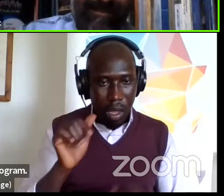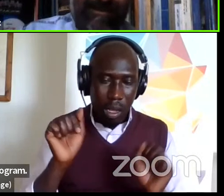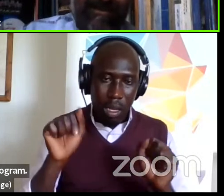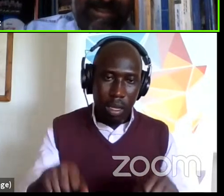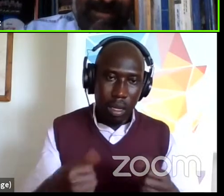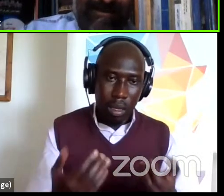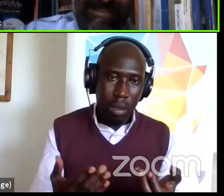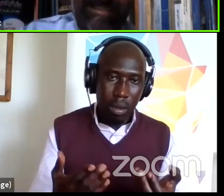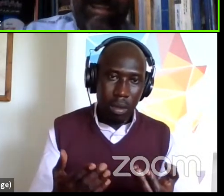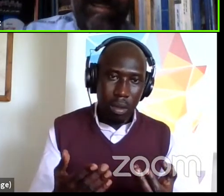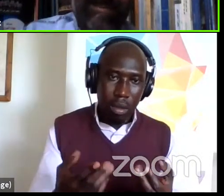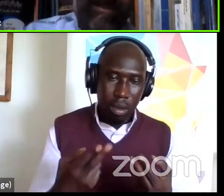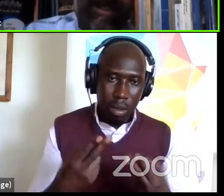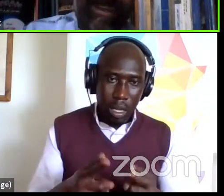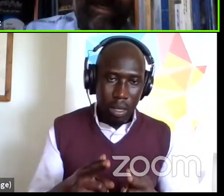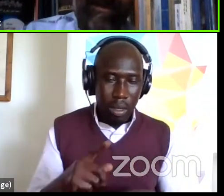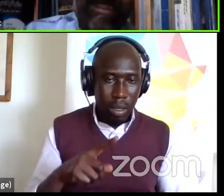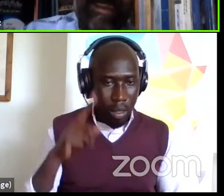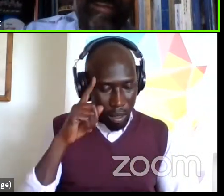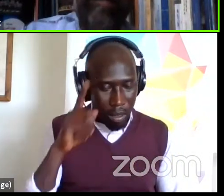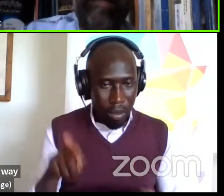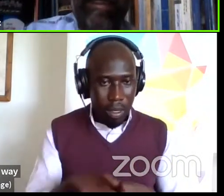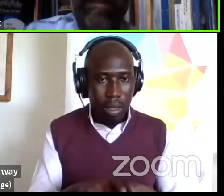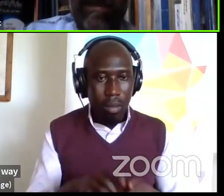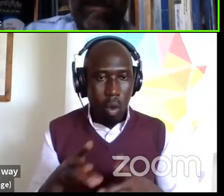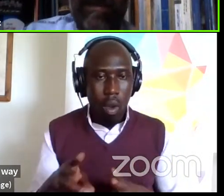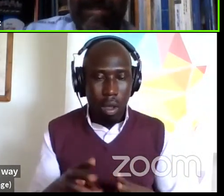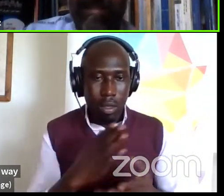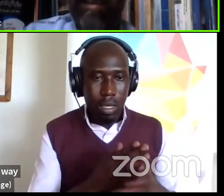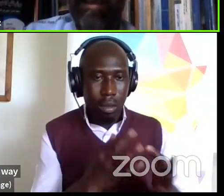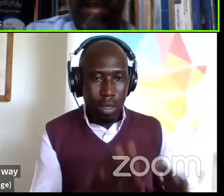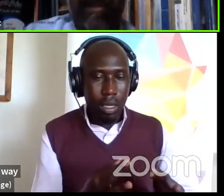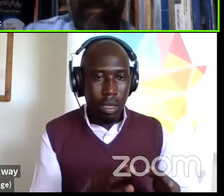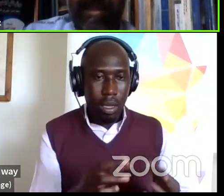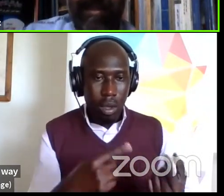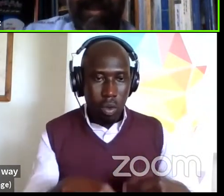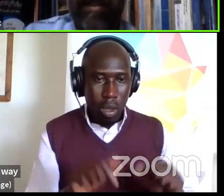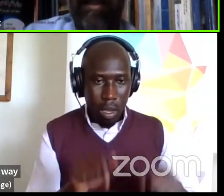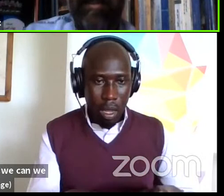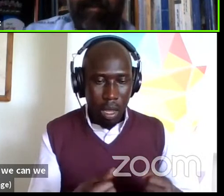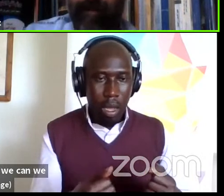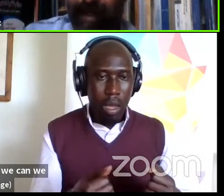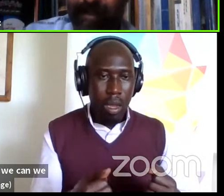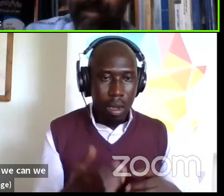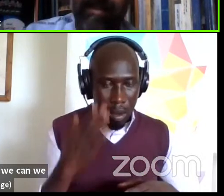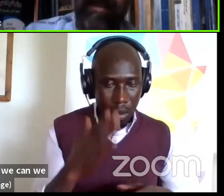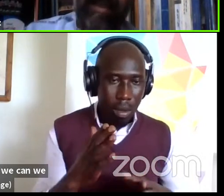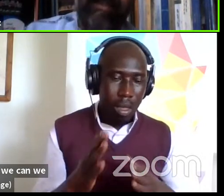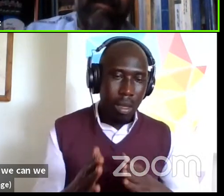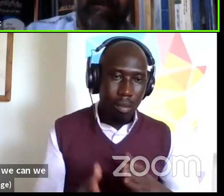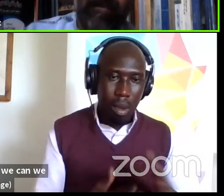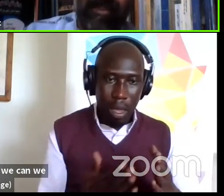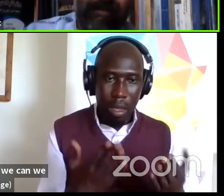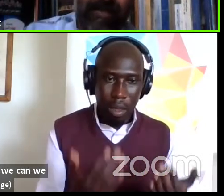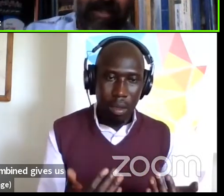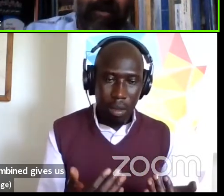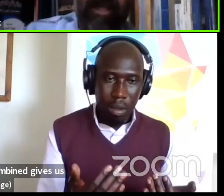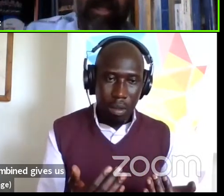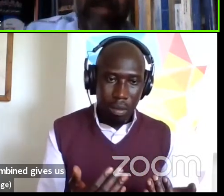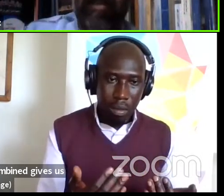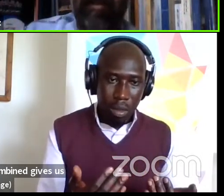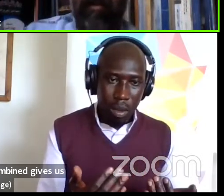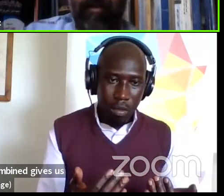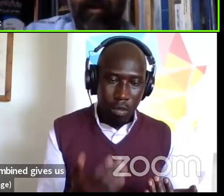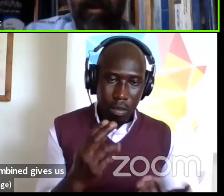can start to think about this, and yours, and we can plan to do that, and we can ask the other to invite other activists, of course, from the